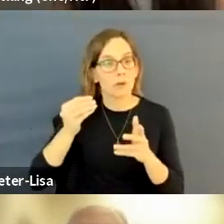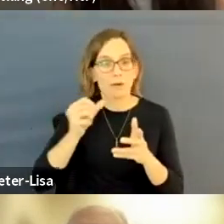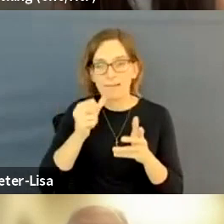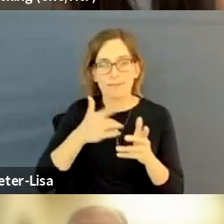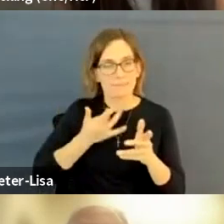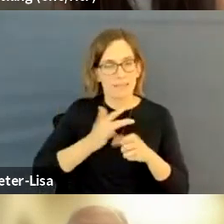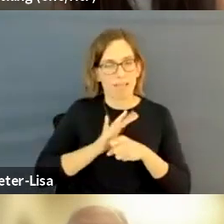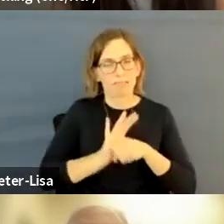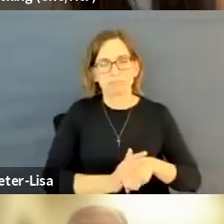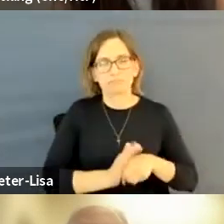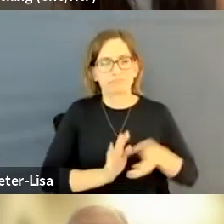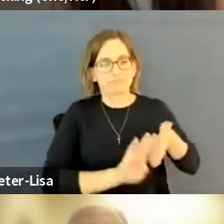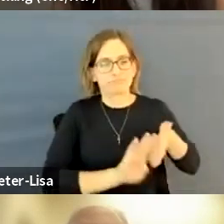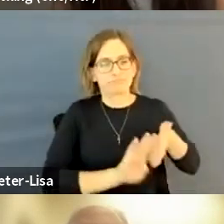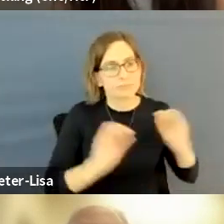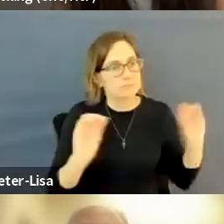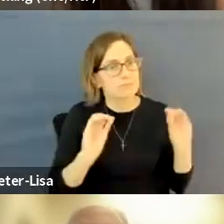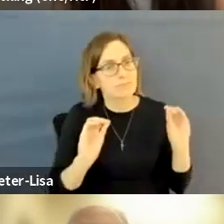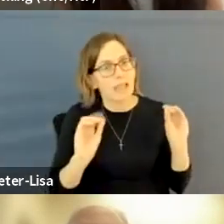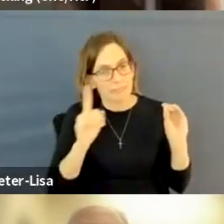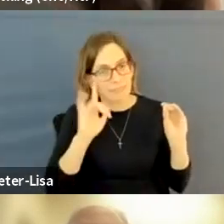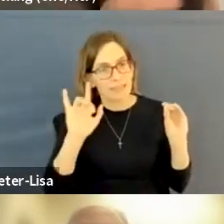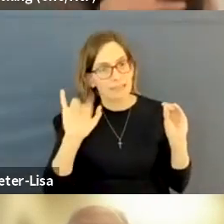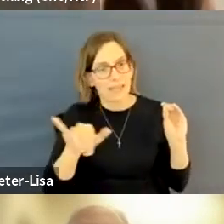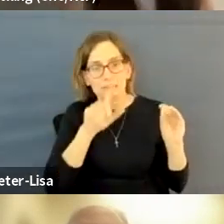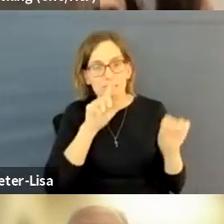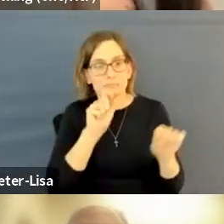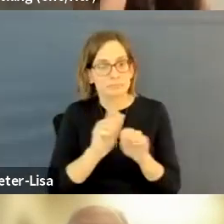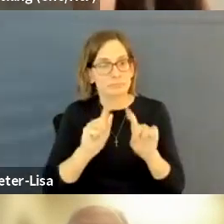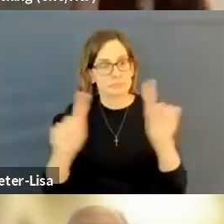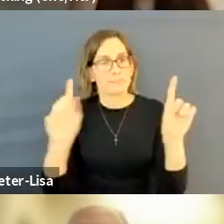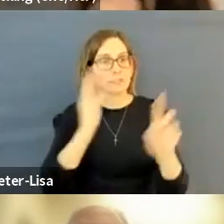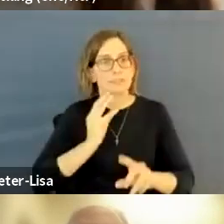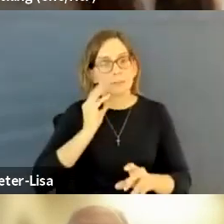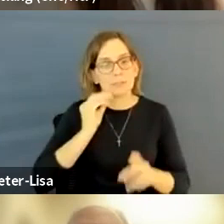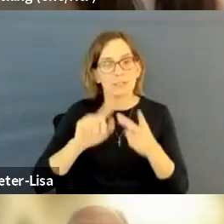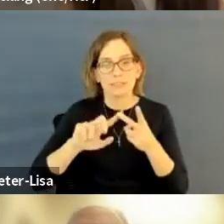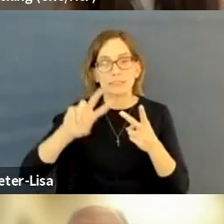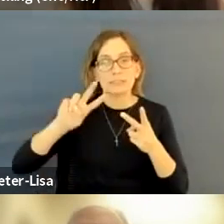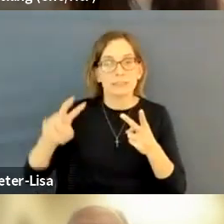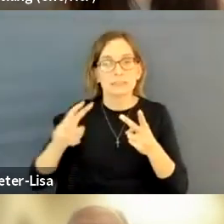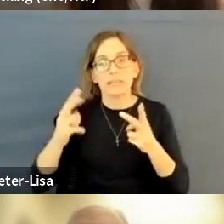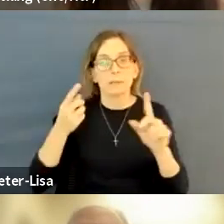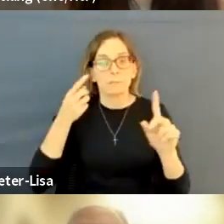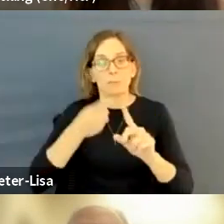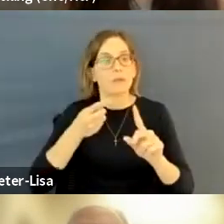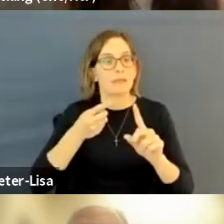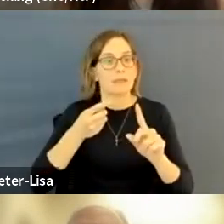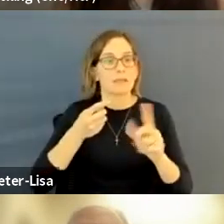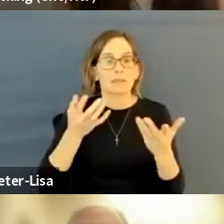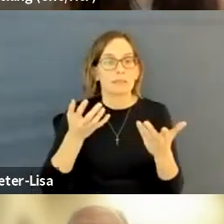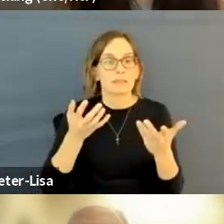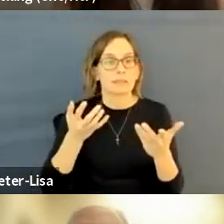oppressed or minoritized. So I think it's a very, very different experience. My second point is that we are in those of us